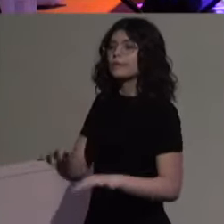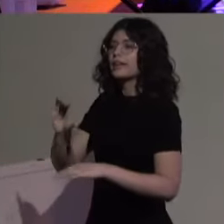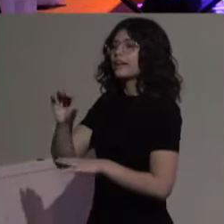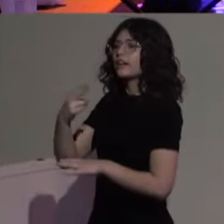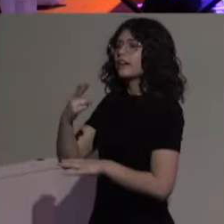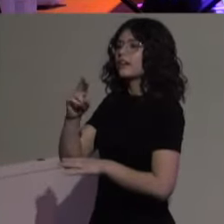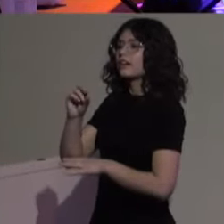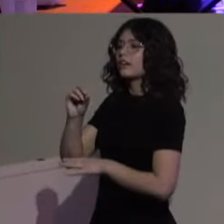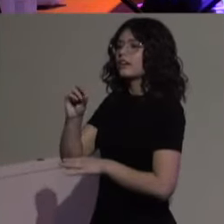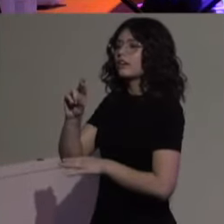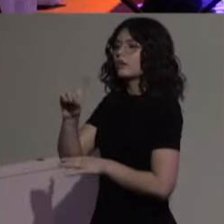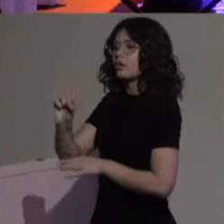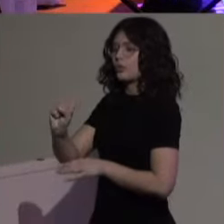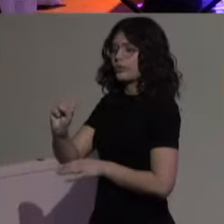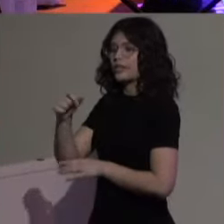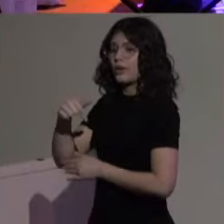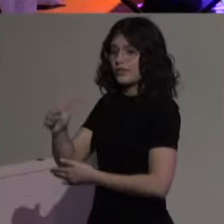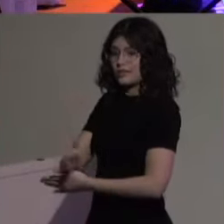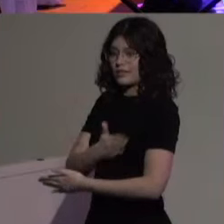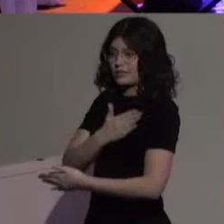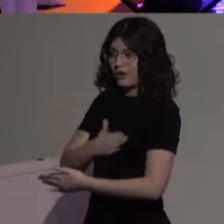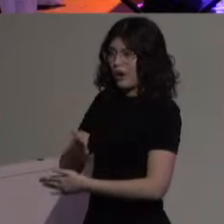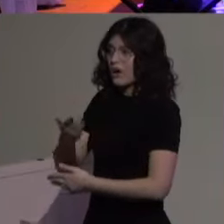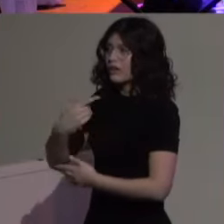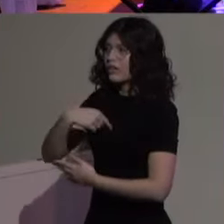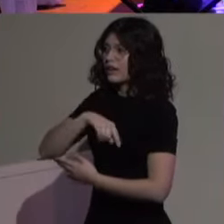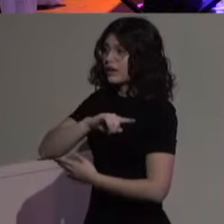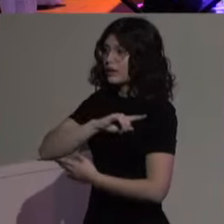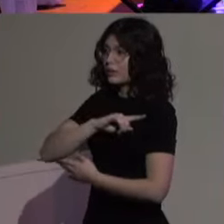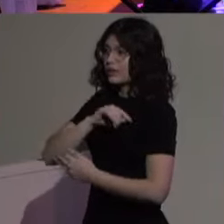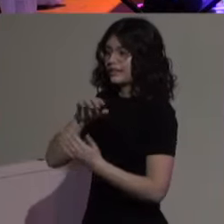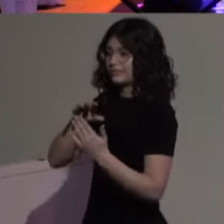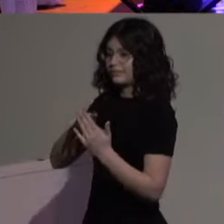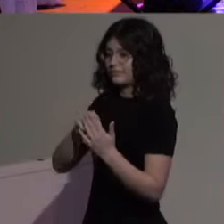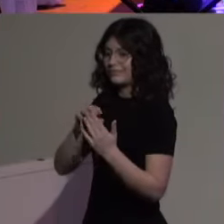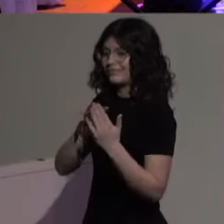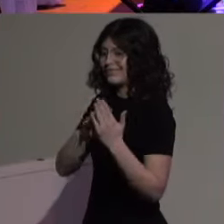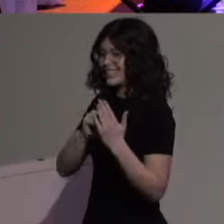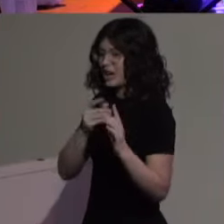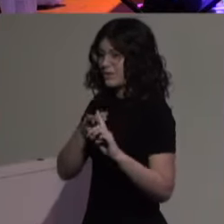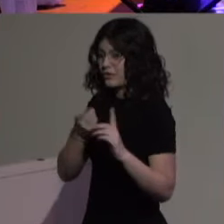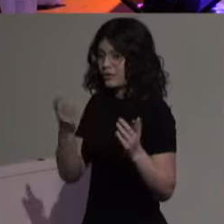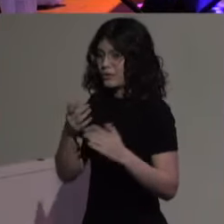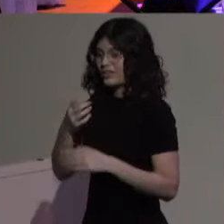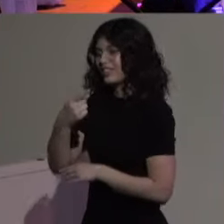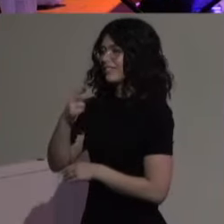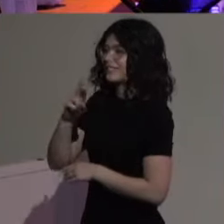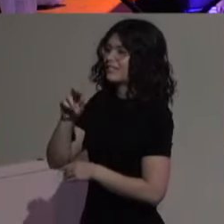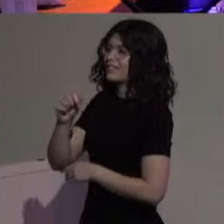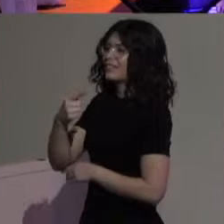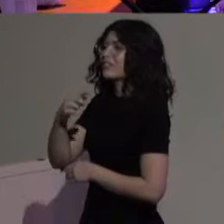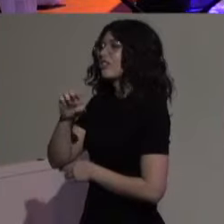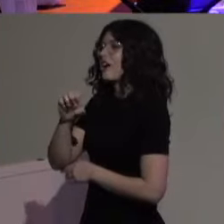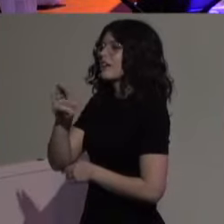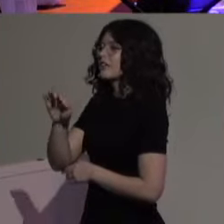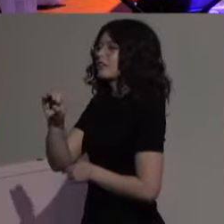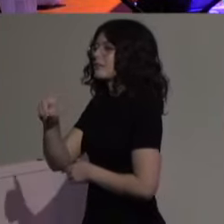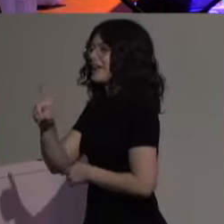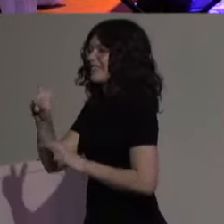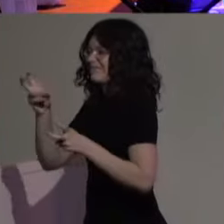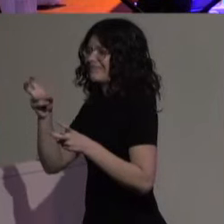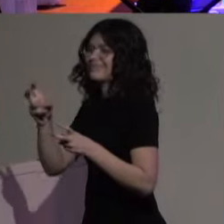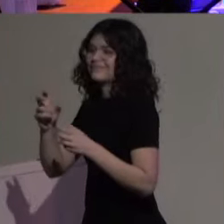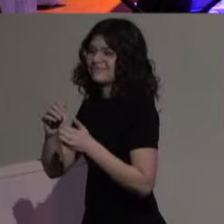And this is actually a song that we copied from GarageBand, and the B section